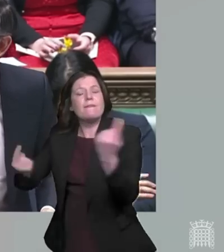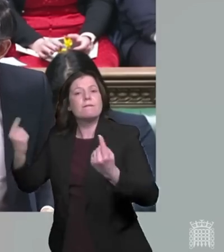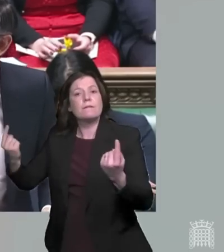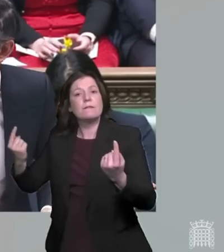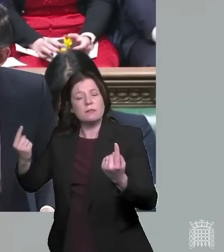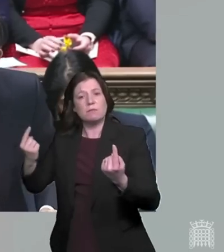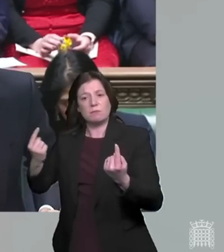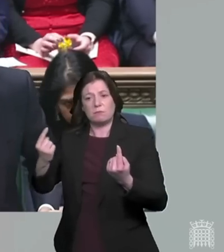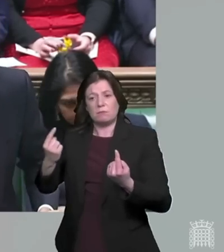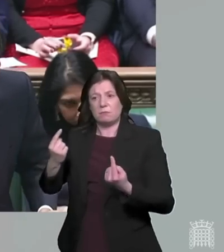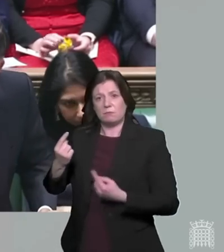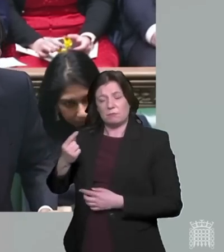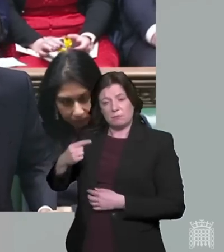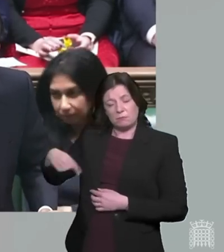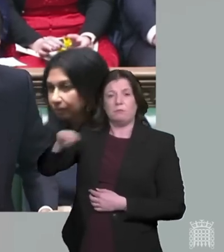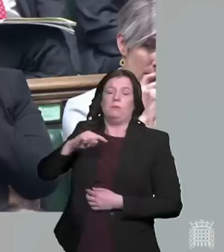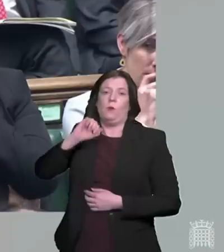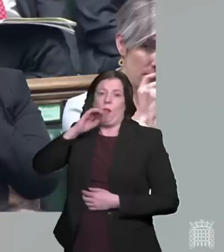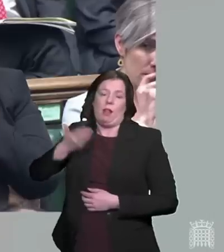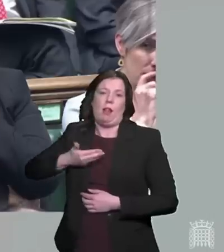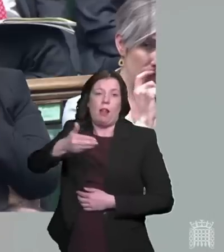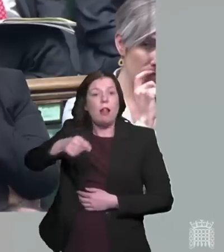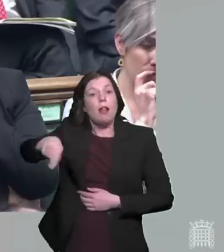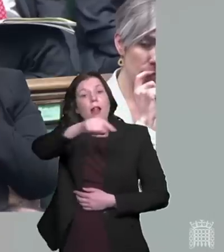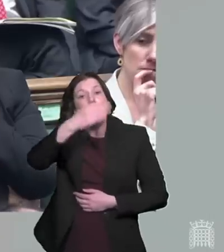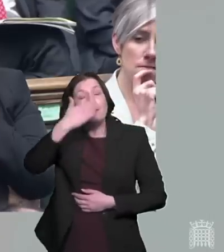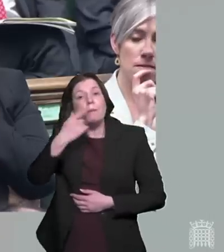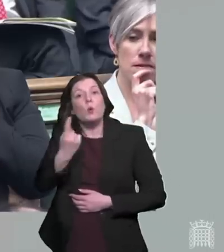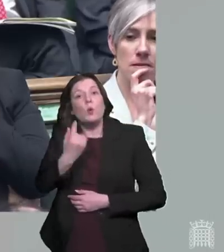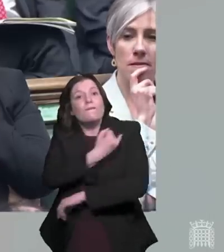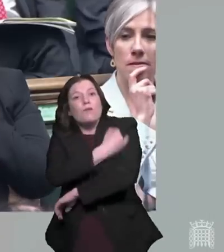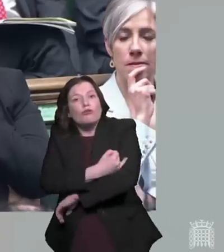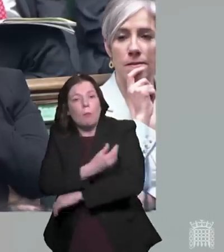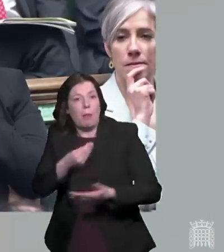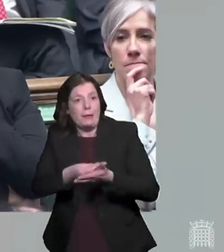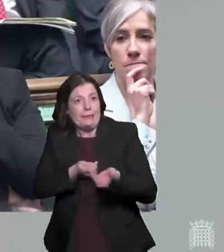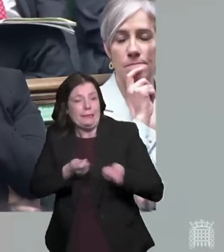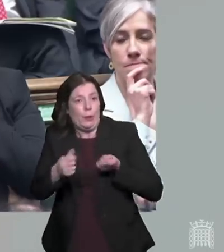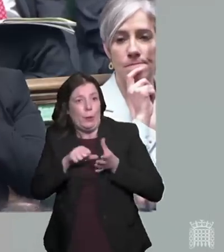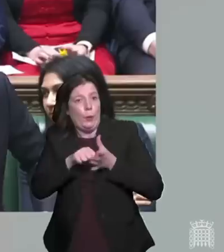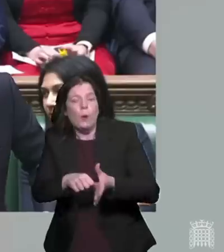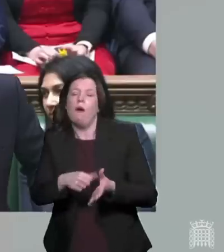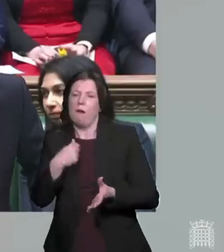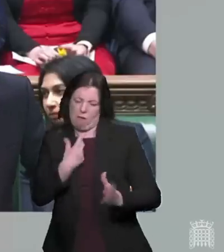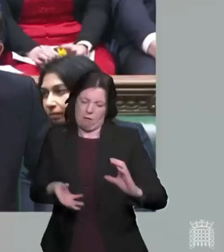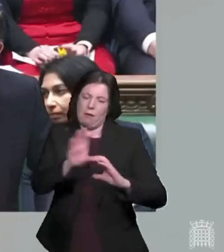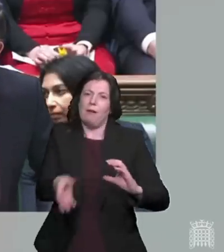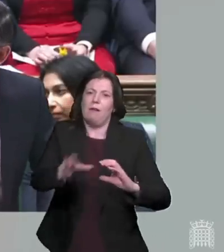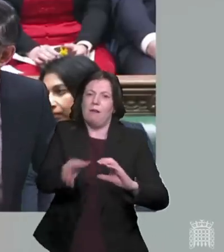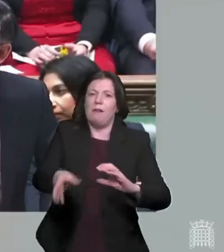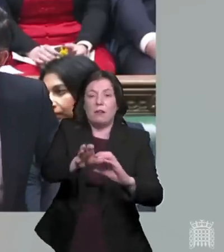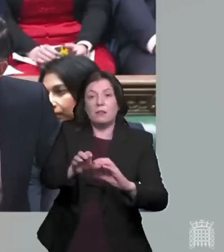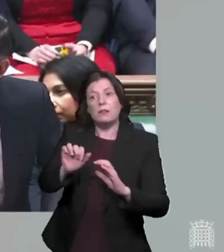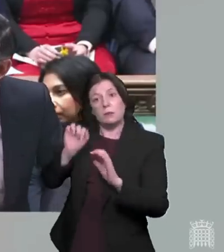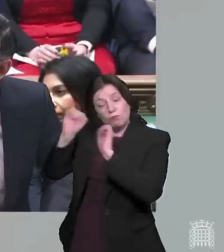will be around £1,000 of direct support to the most vulnerable families across the nation with their energy bills. And with regard to energy efficiency, I